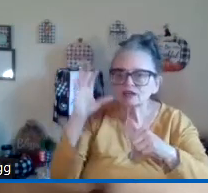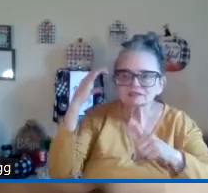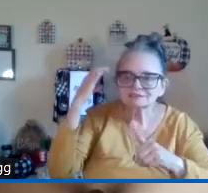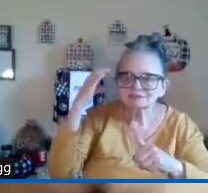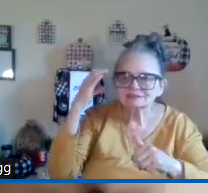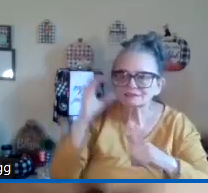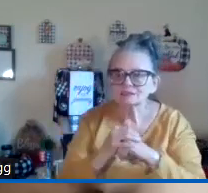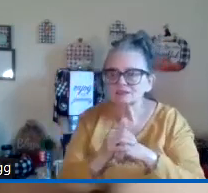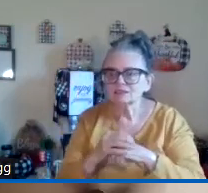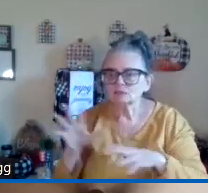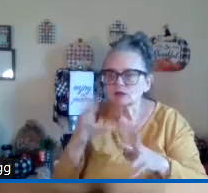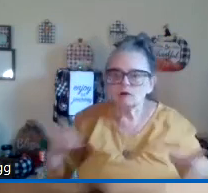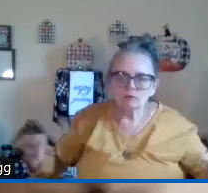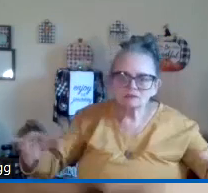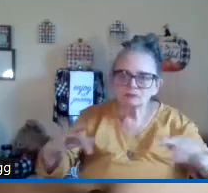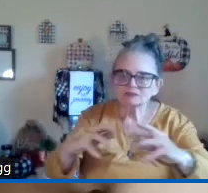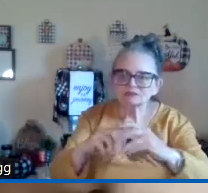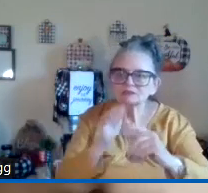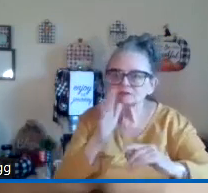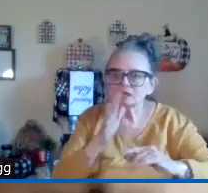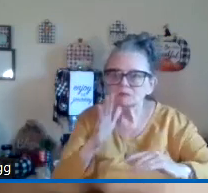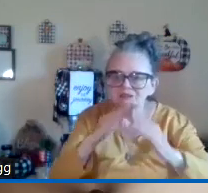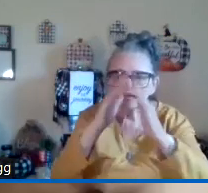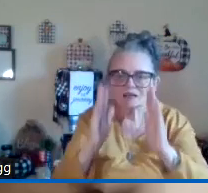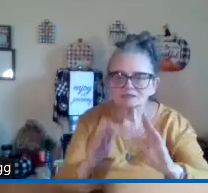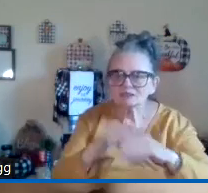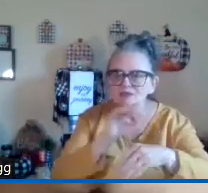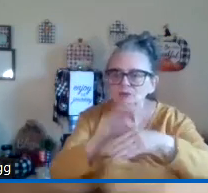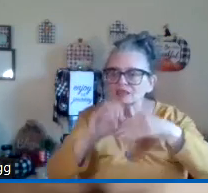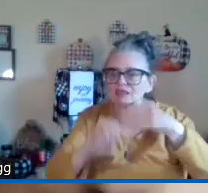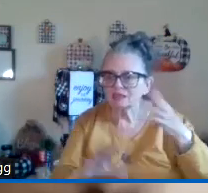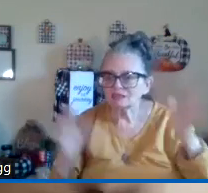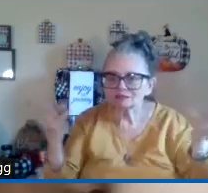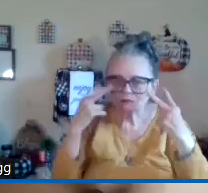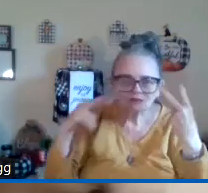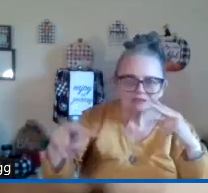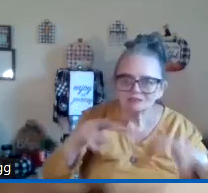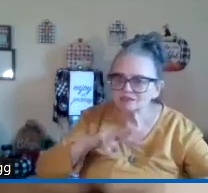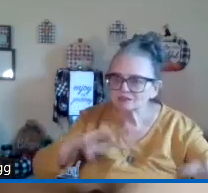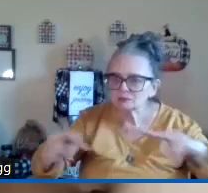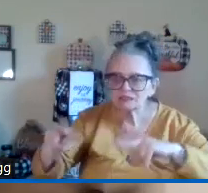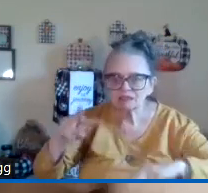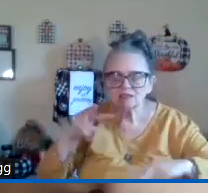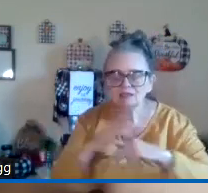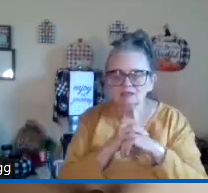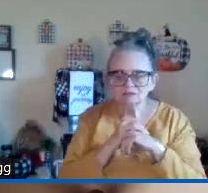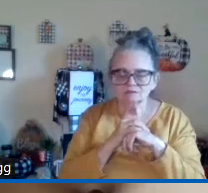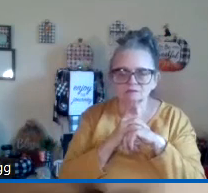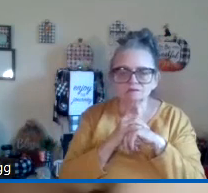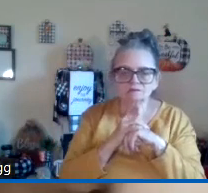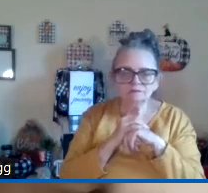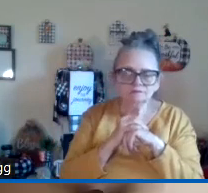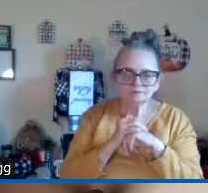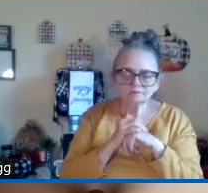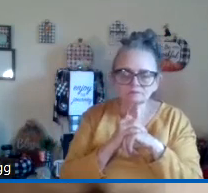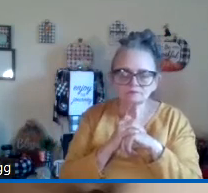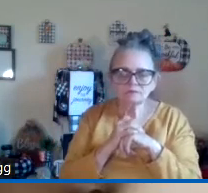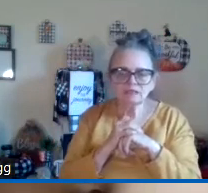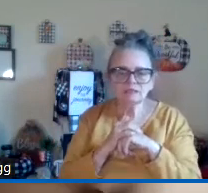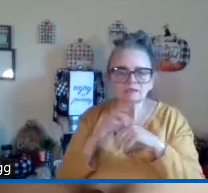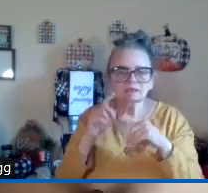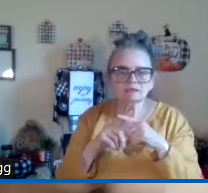bad. You know, which one? If it's a good king, awesome. If it's a bad